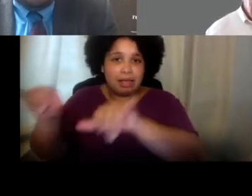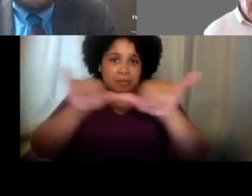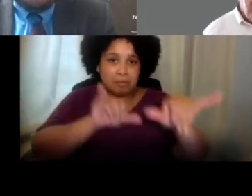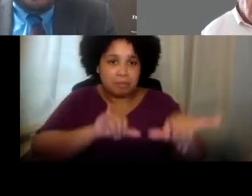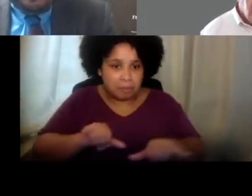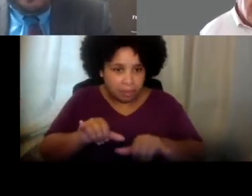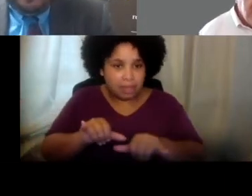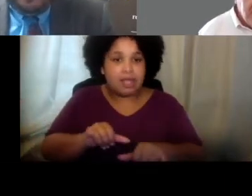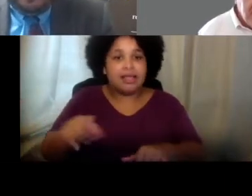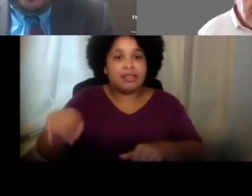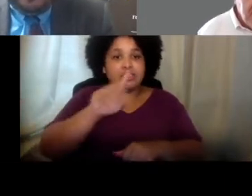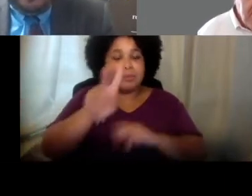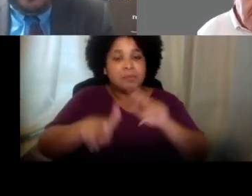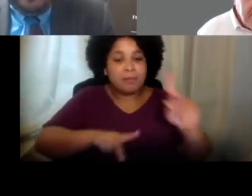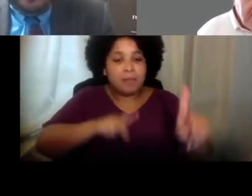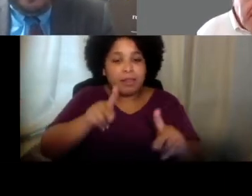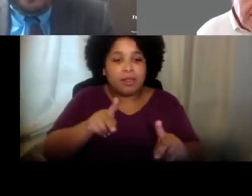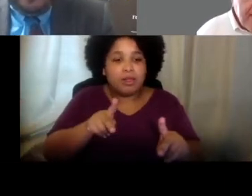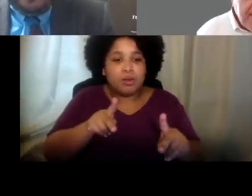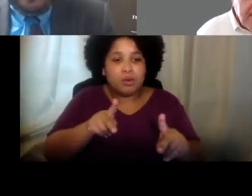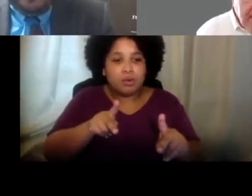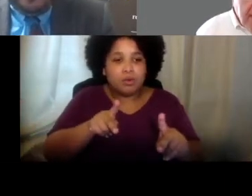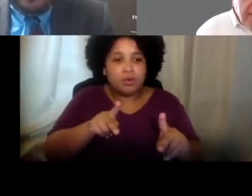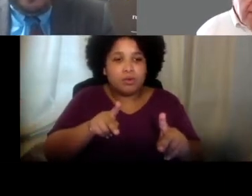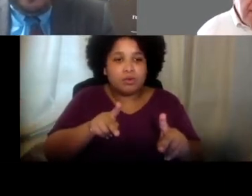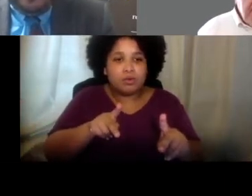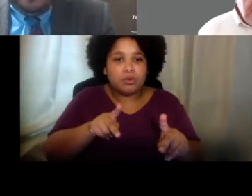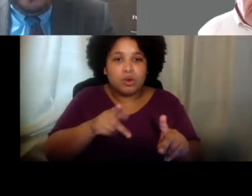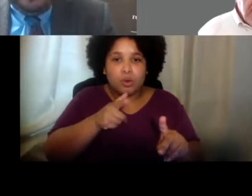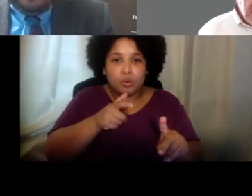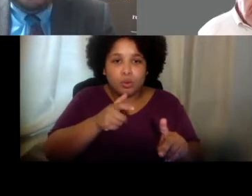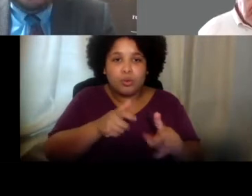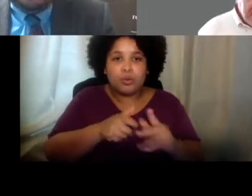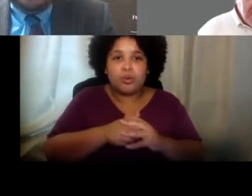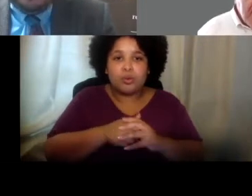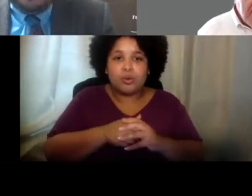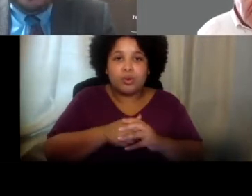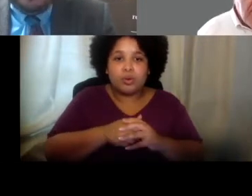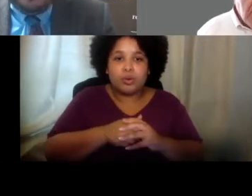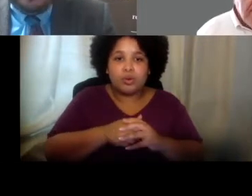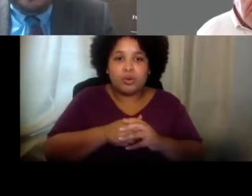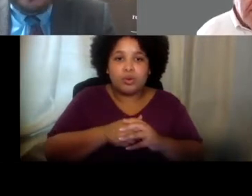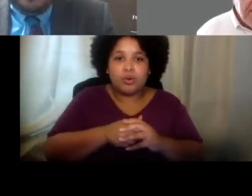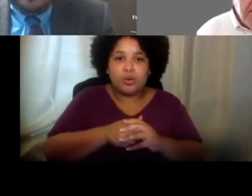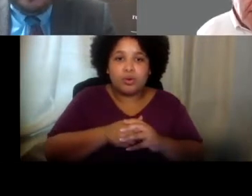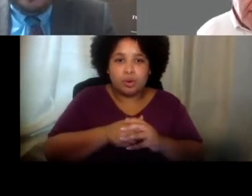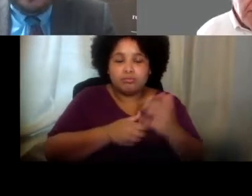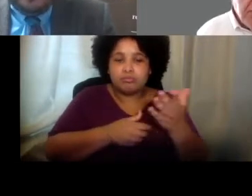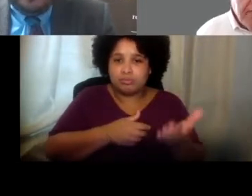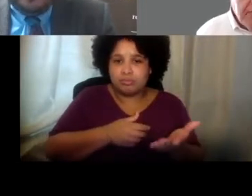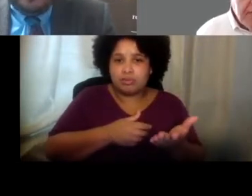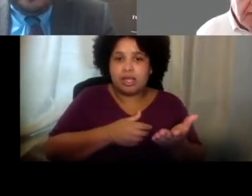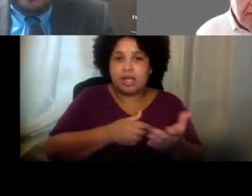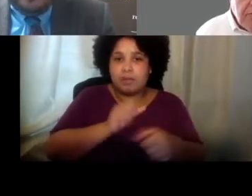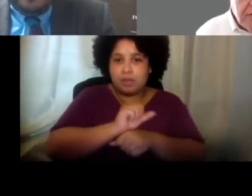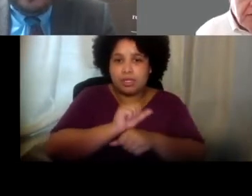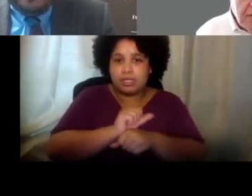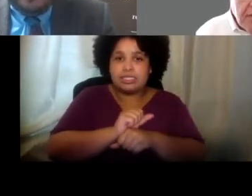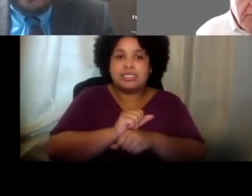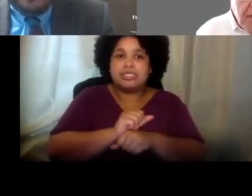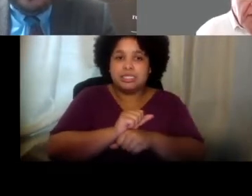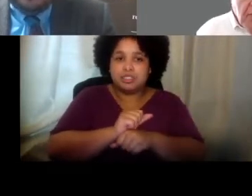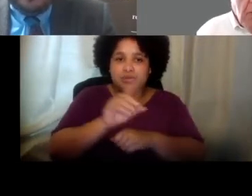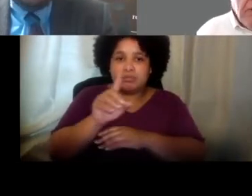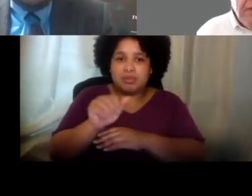these are people, what the slide says, a sampling of our employees with disabilities driving results across the